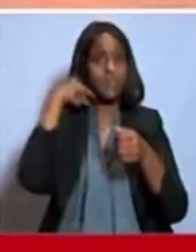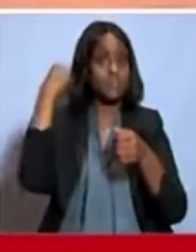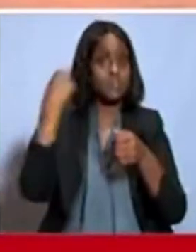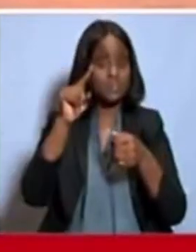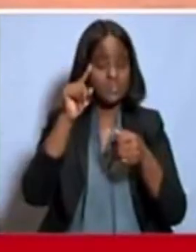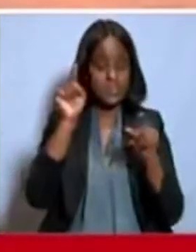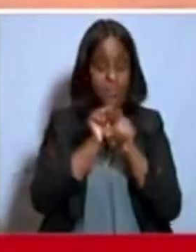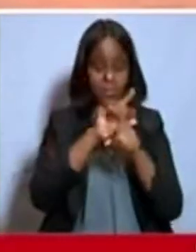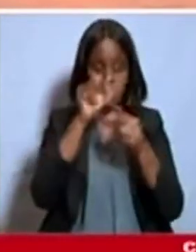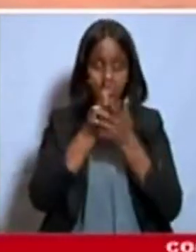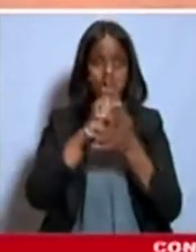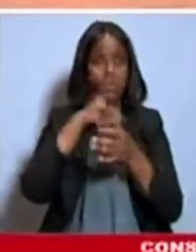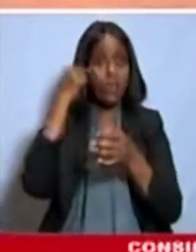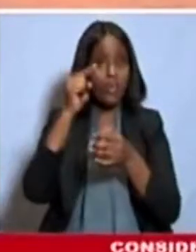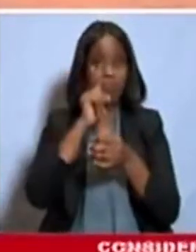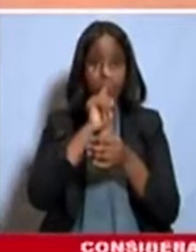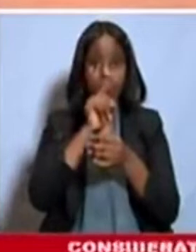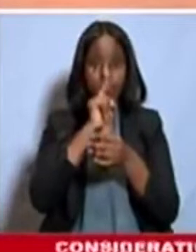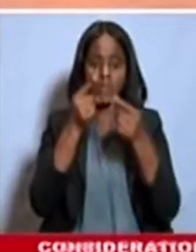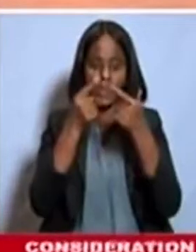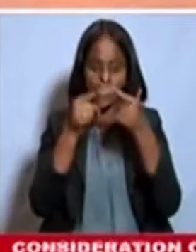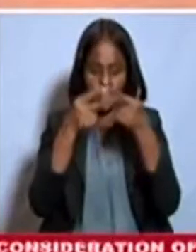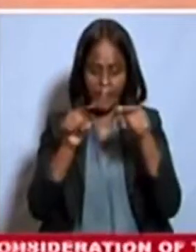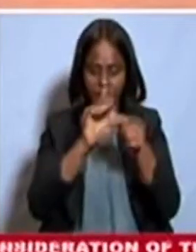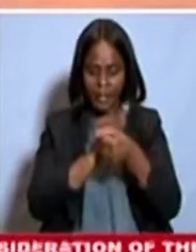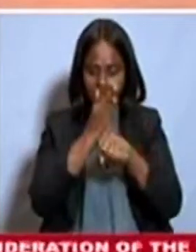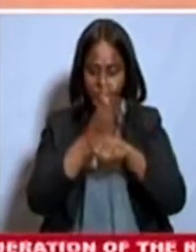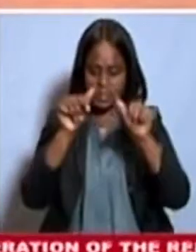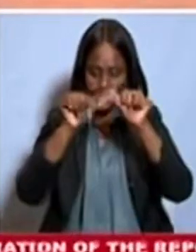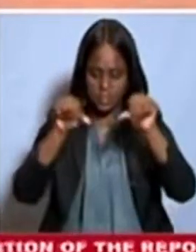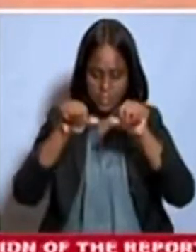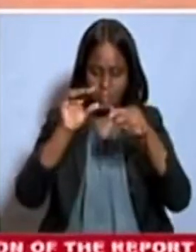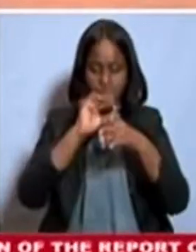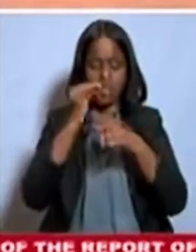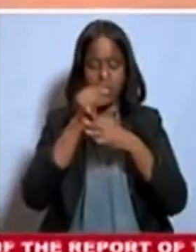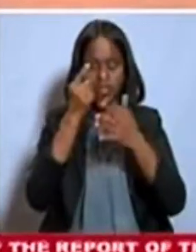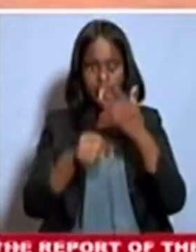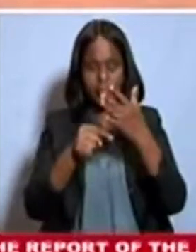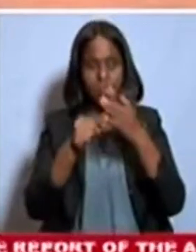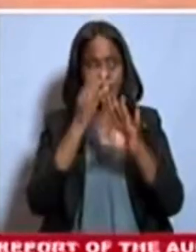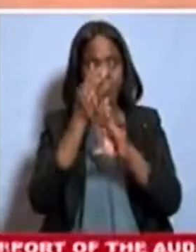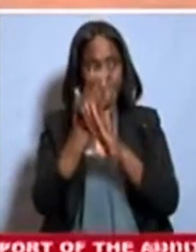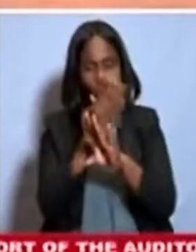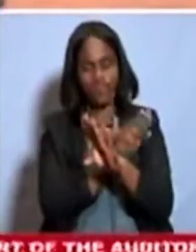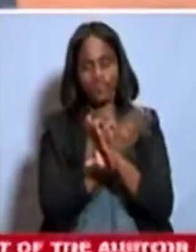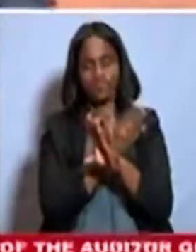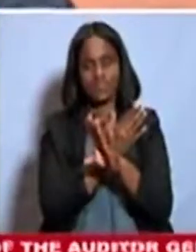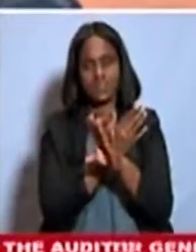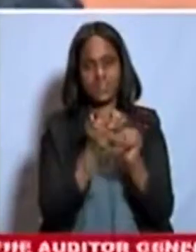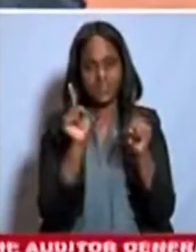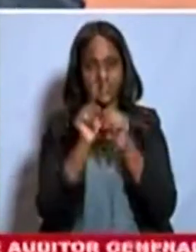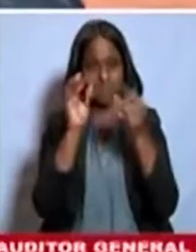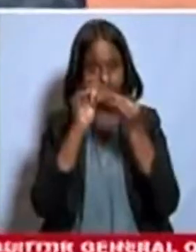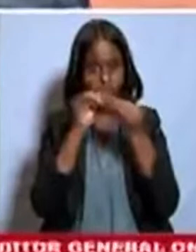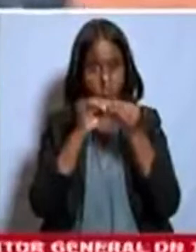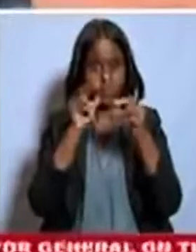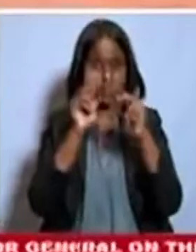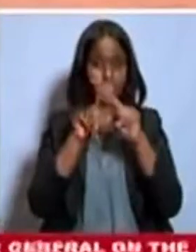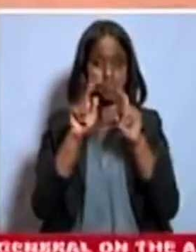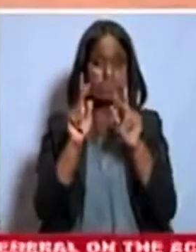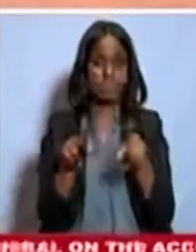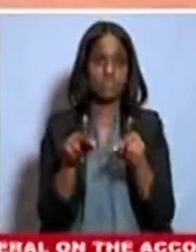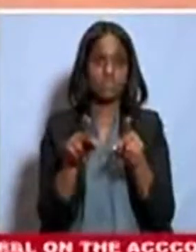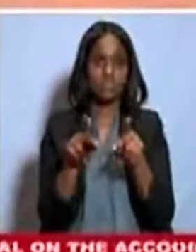were these affidavits done after the audit or was it before? And further, Mr.